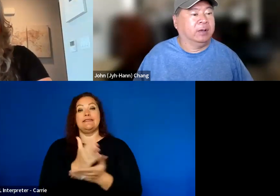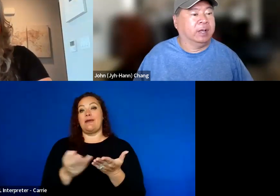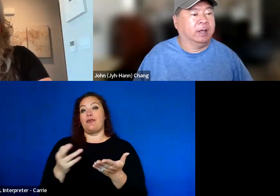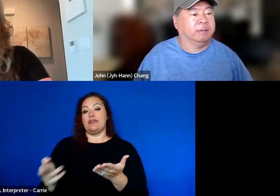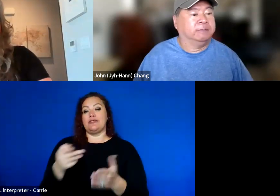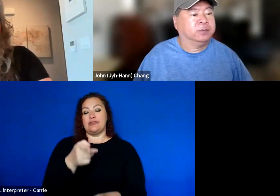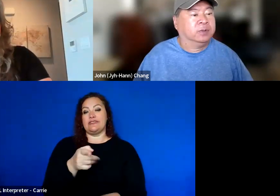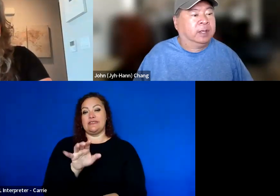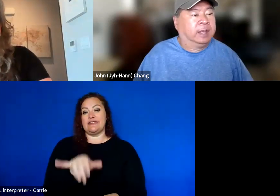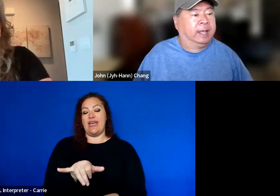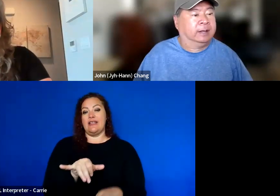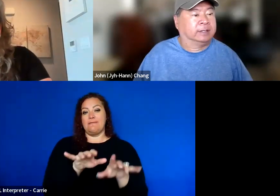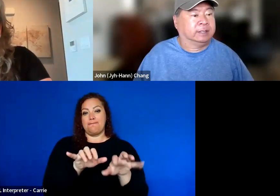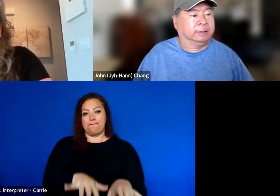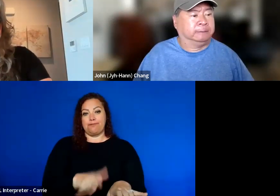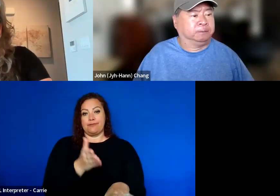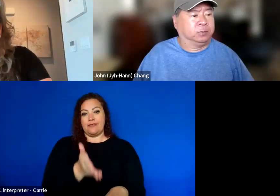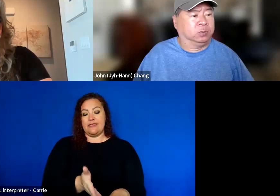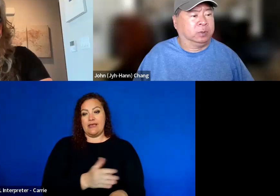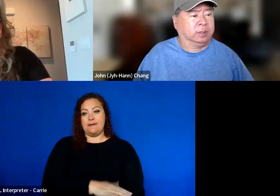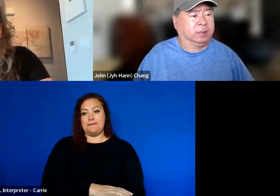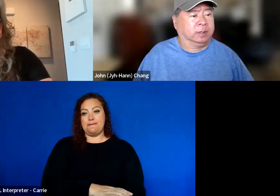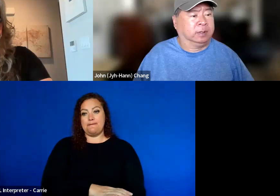gone out, and let's see.